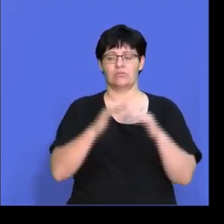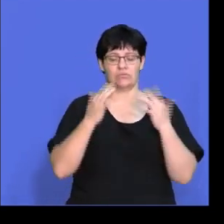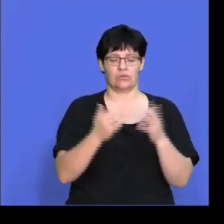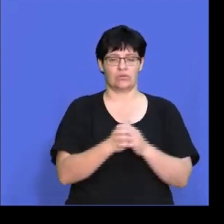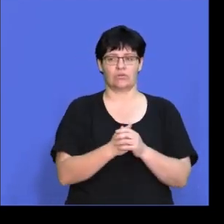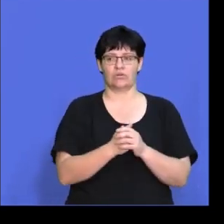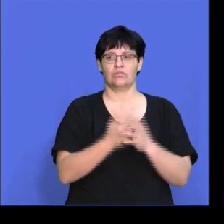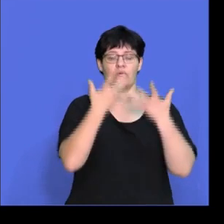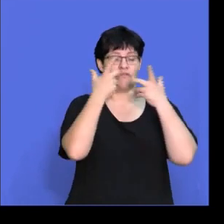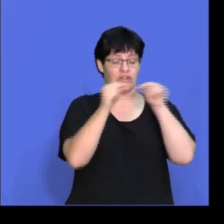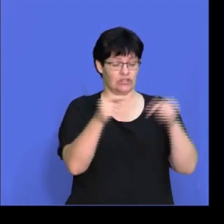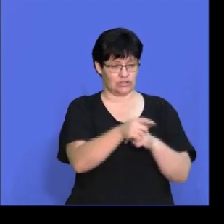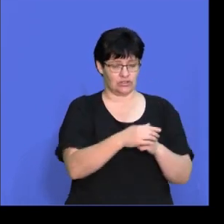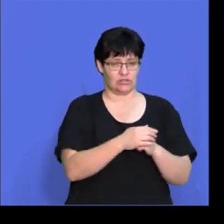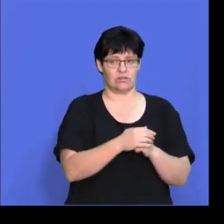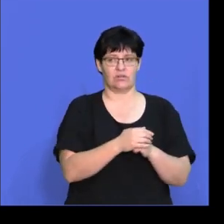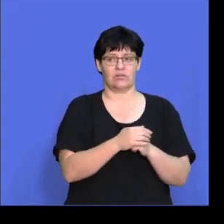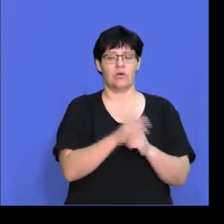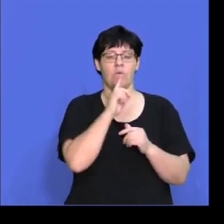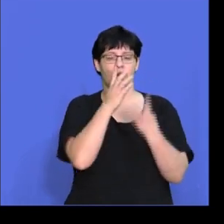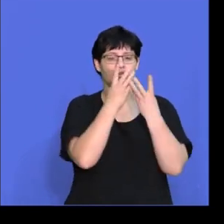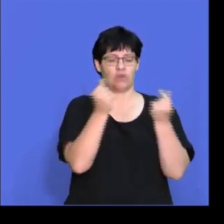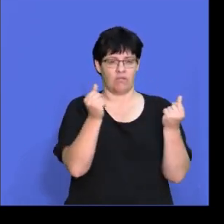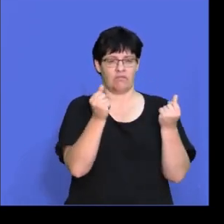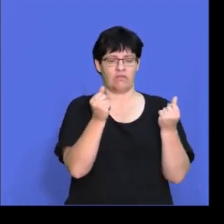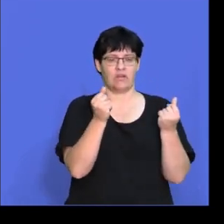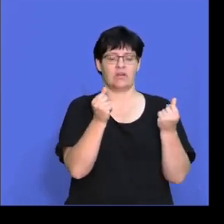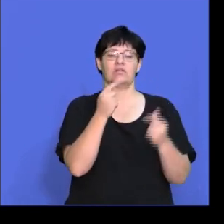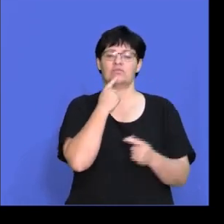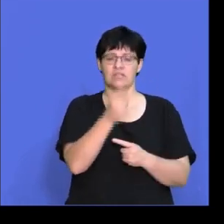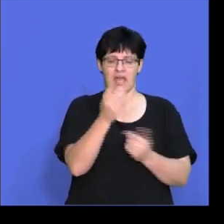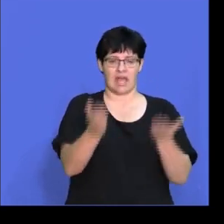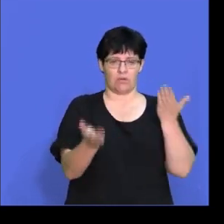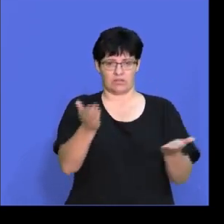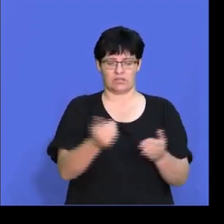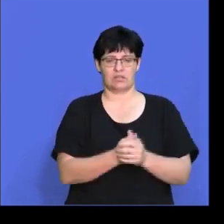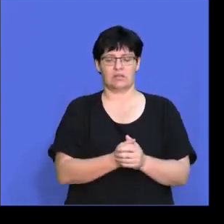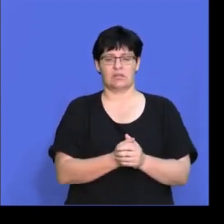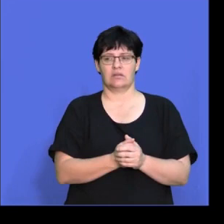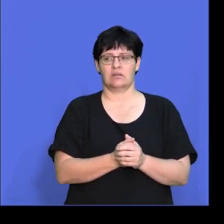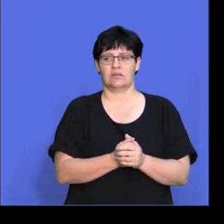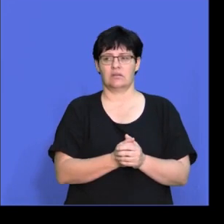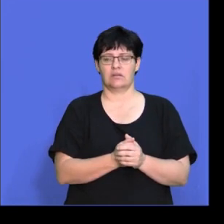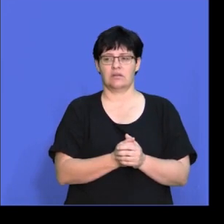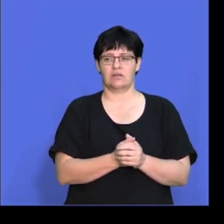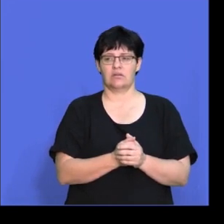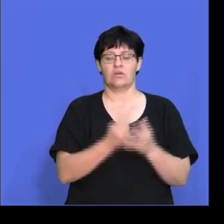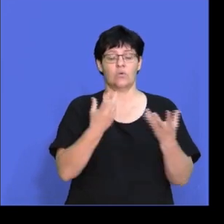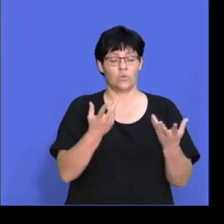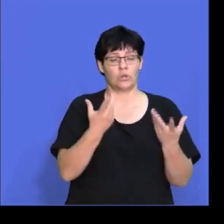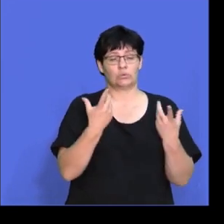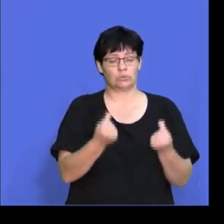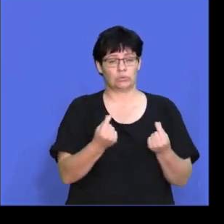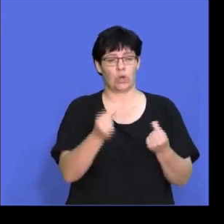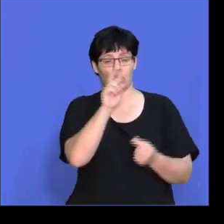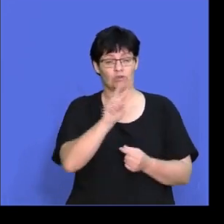Okay, so to finish off, we're going to solve this quadratic equation. It's now become a quadratic equation. And we're